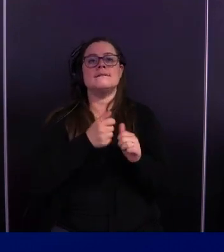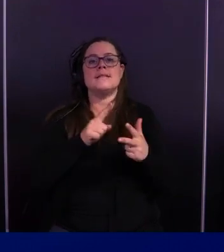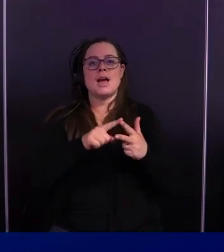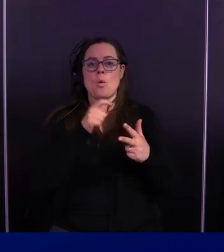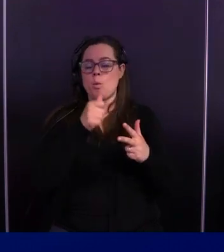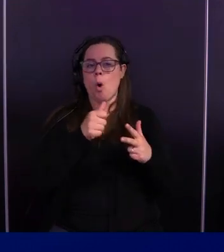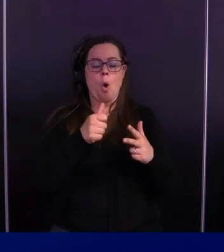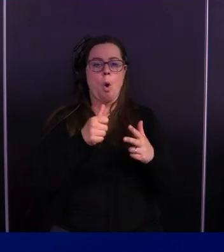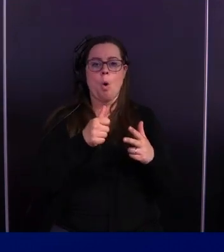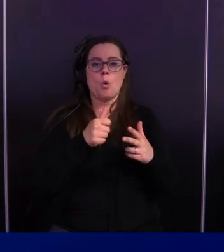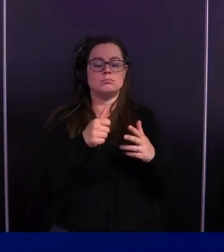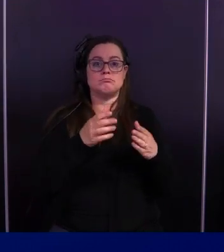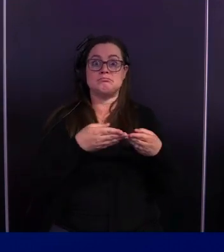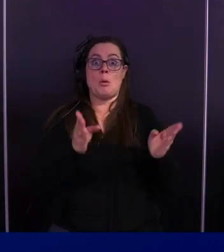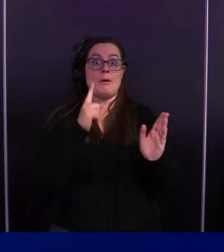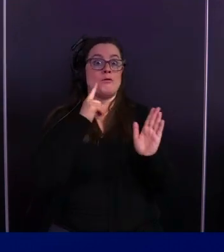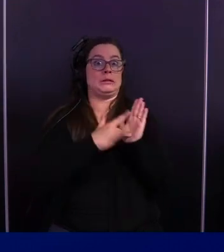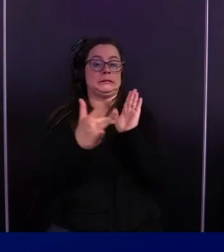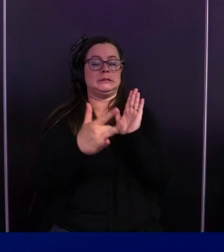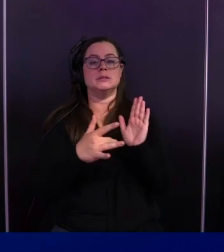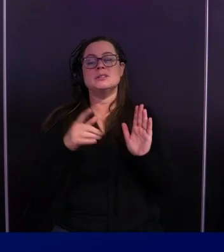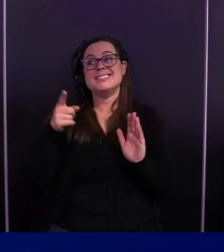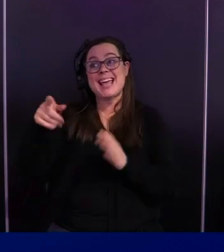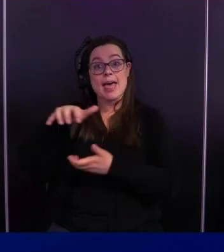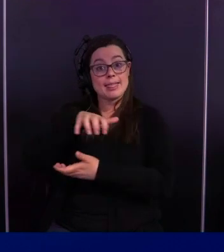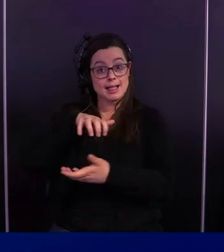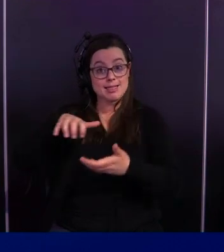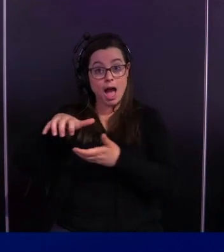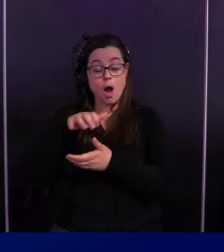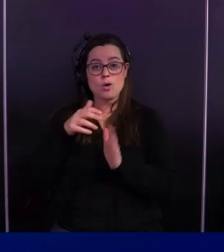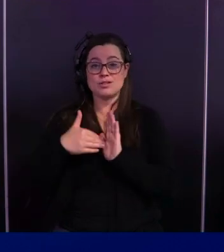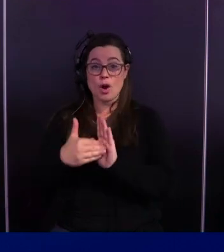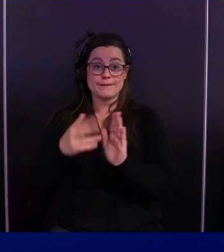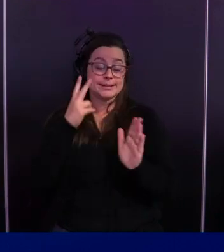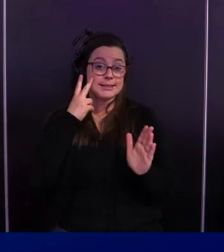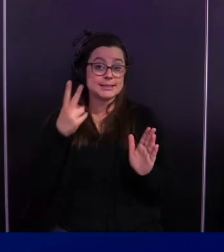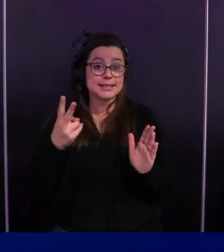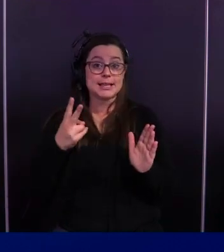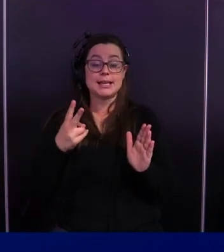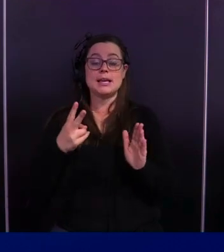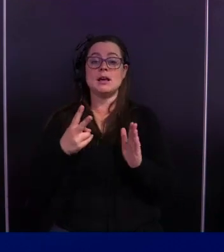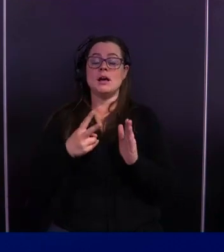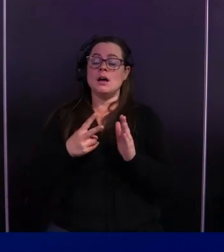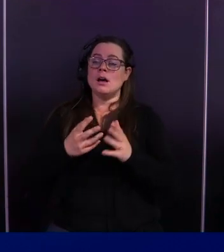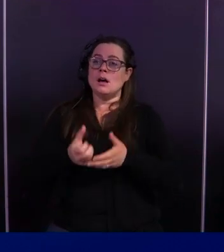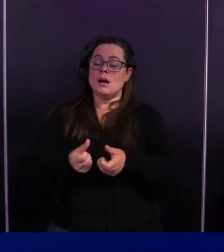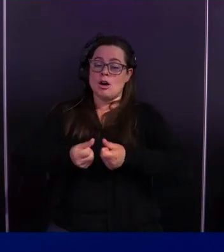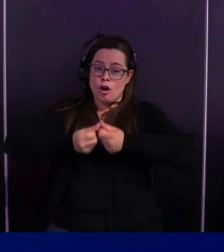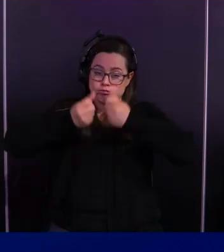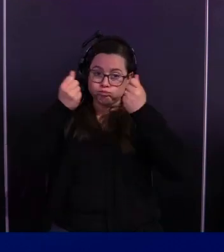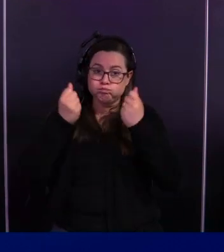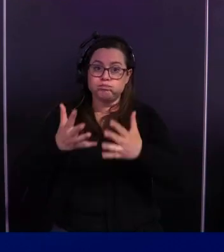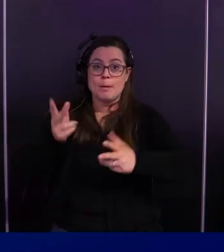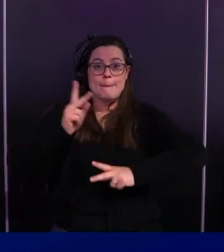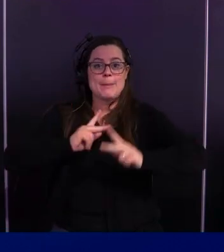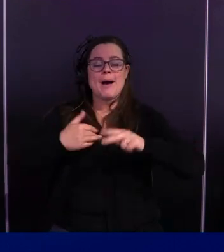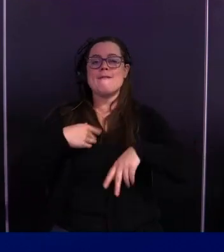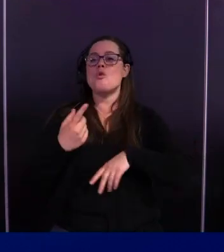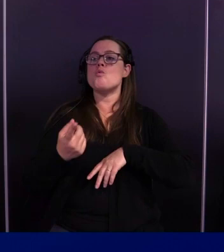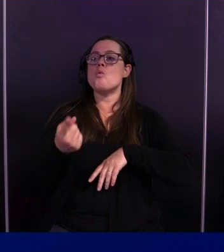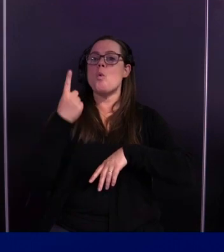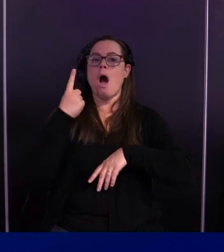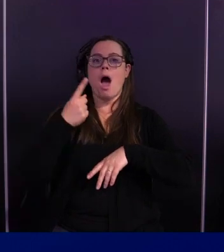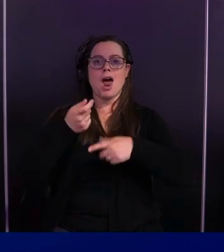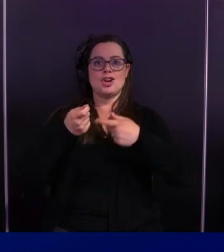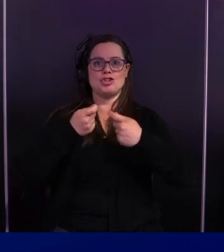cloud, I've seen, I think, a plethora of people who just have one security control, and